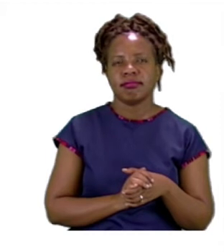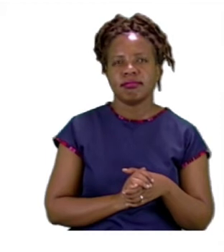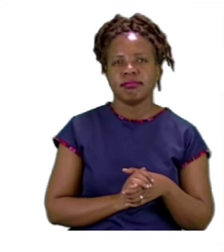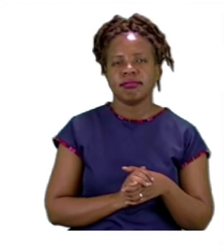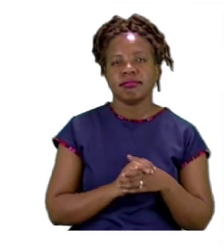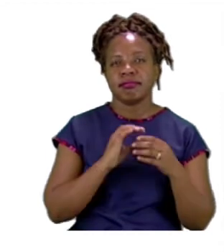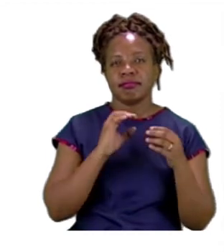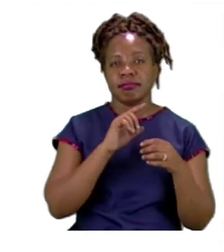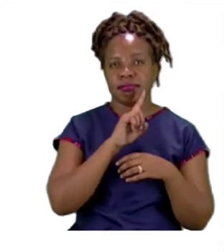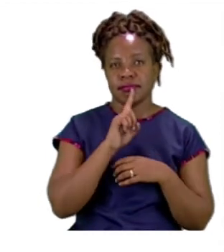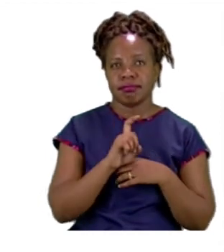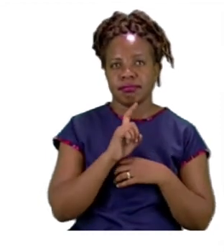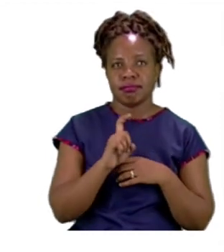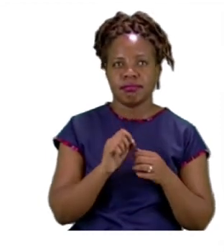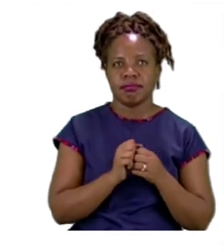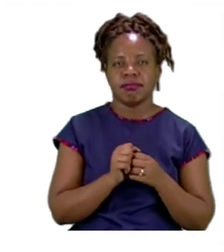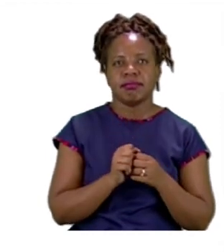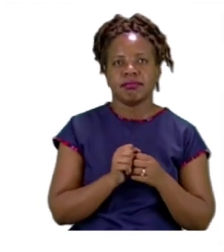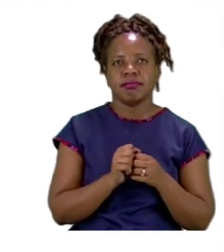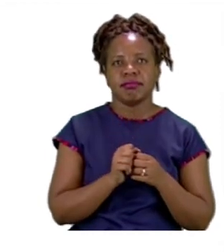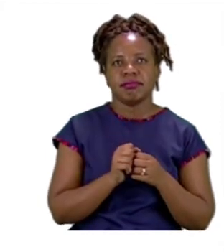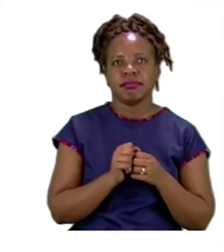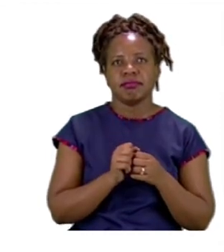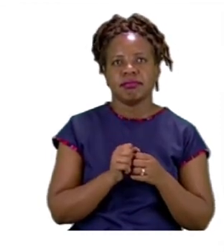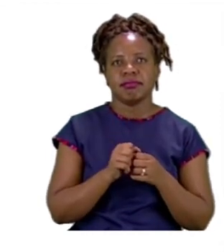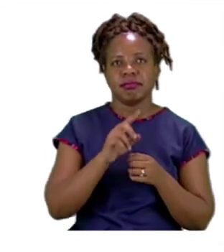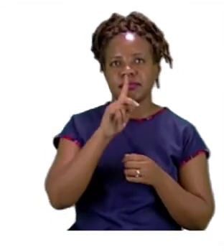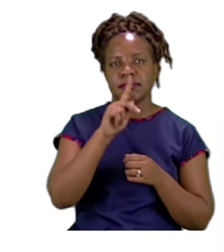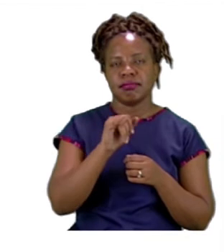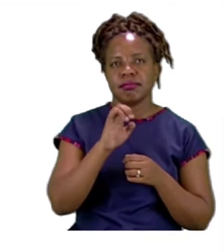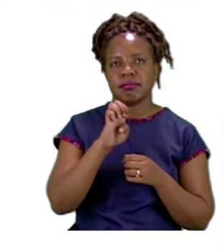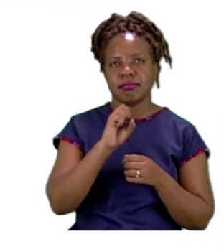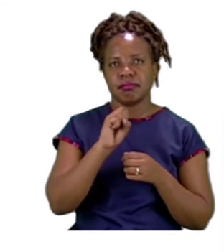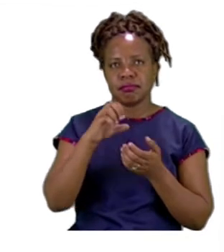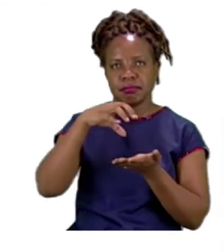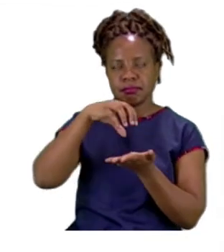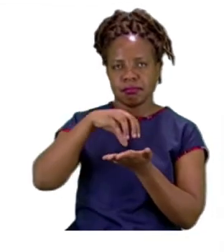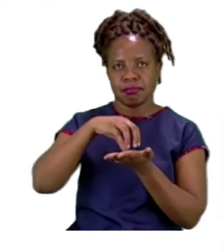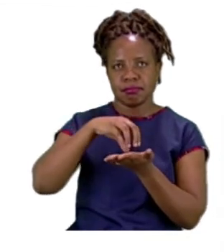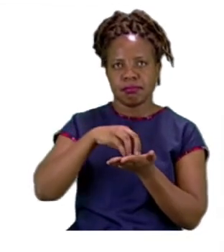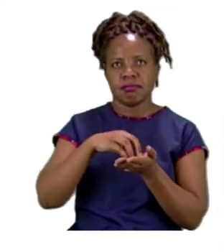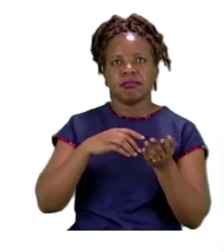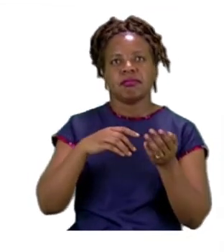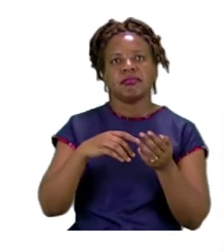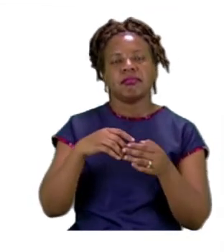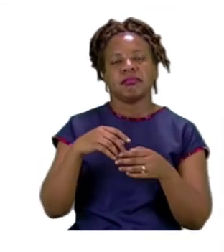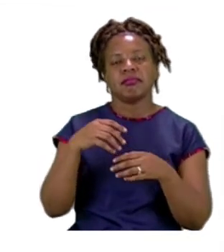question is saying how many pies are sold on